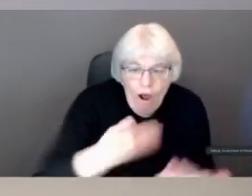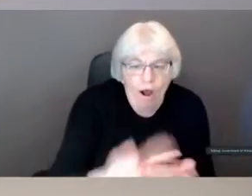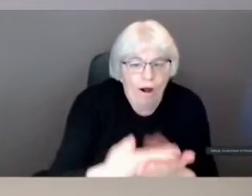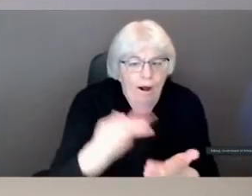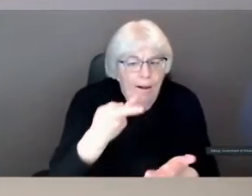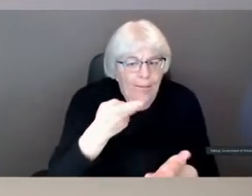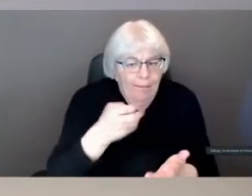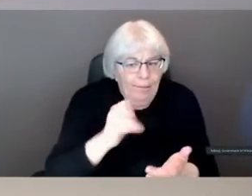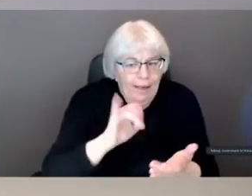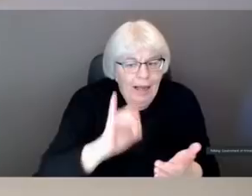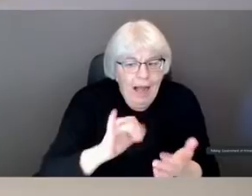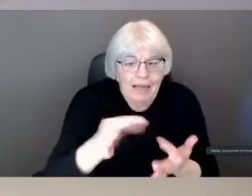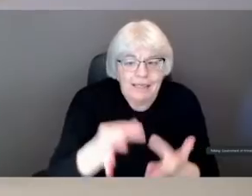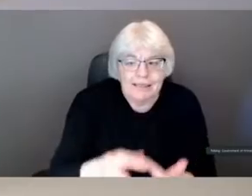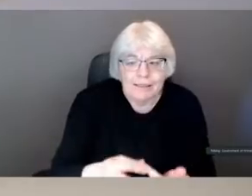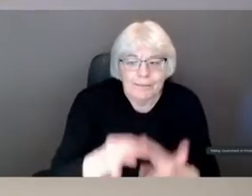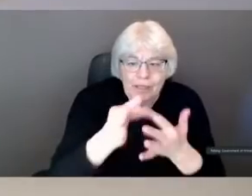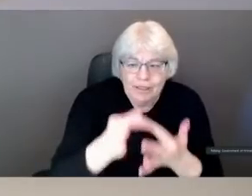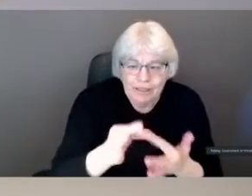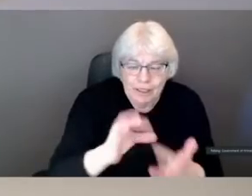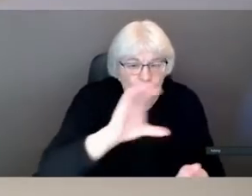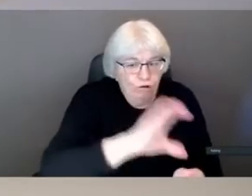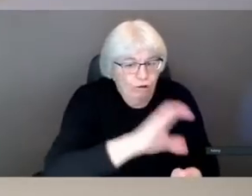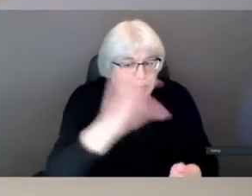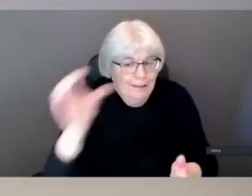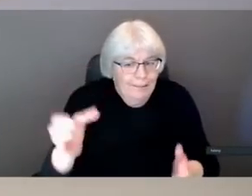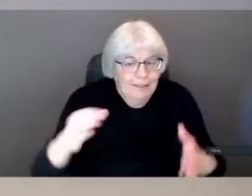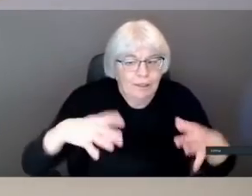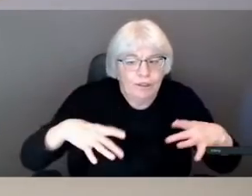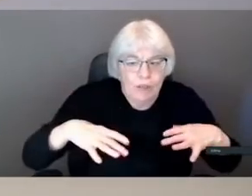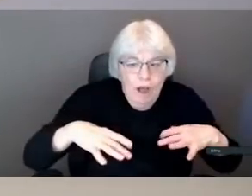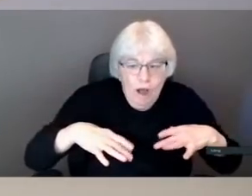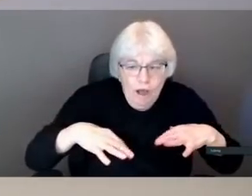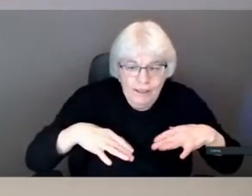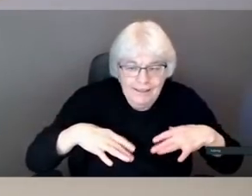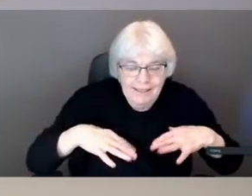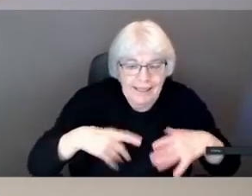when people are getting together with family and friends.